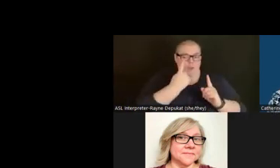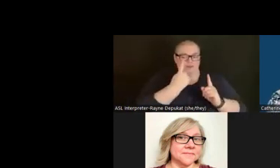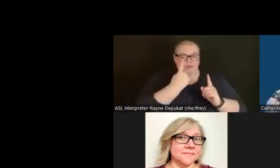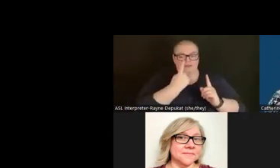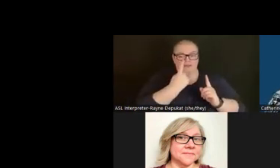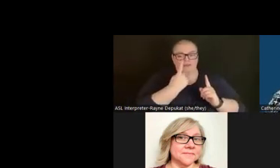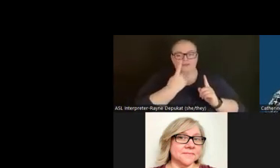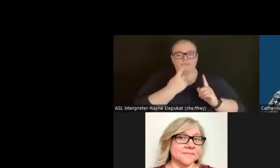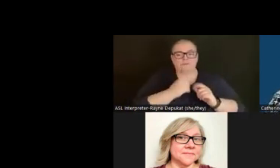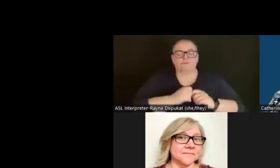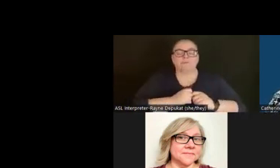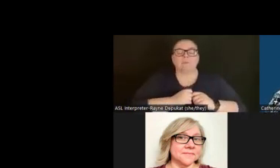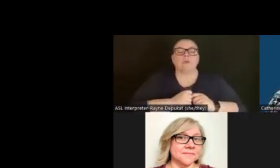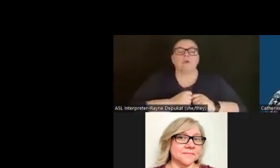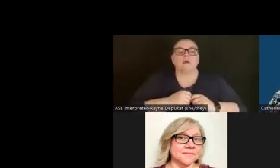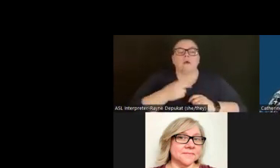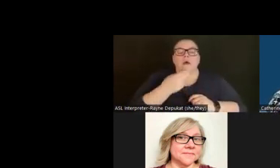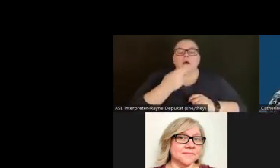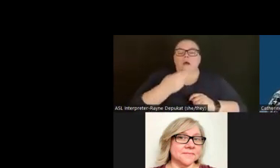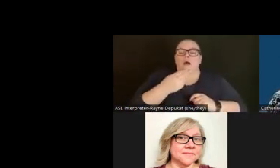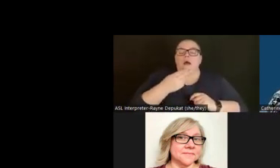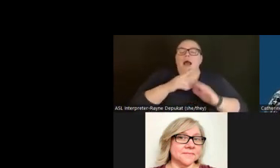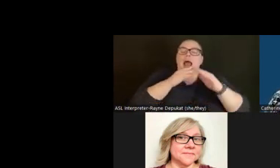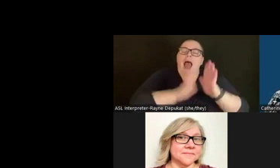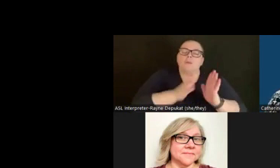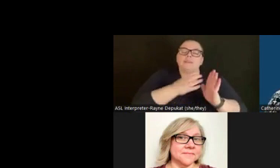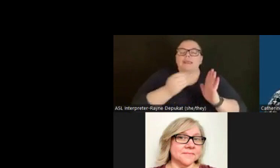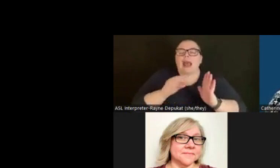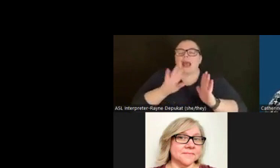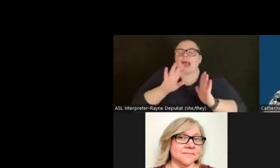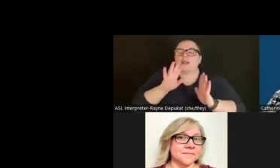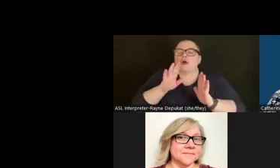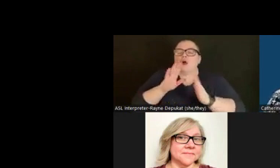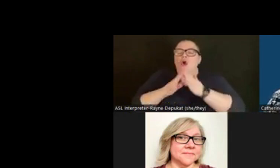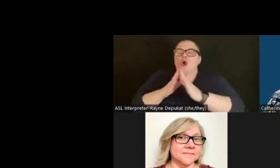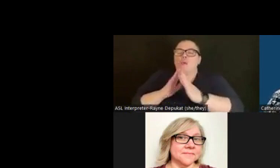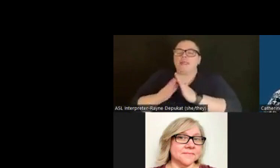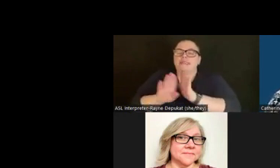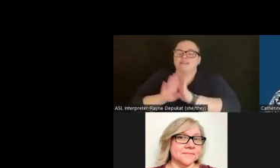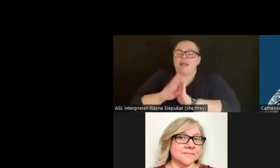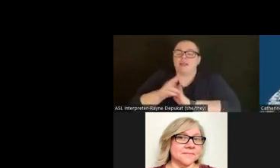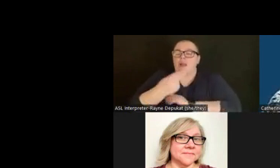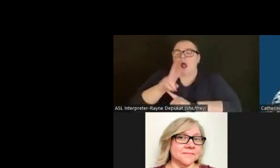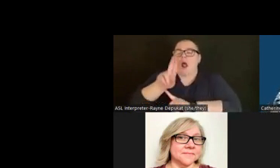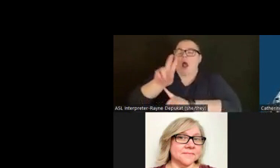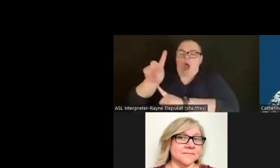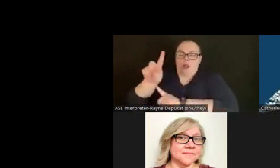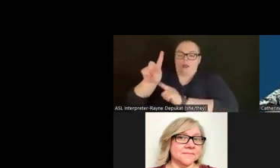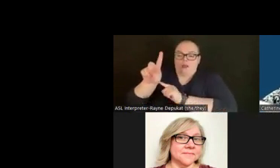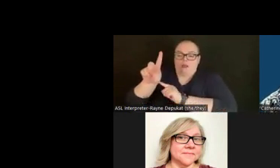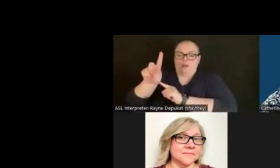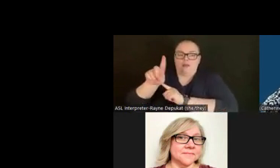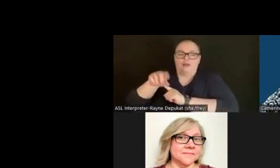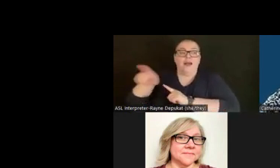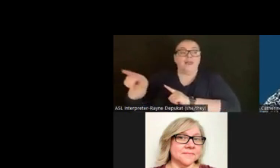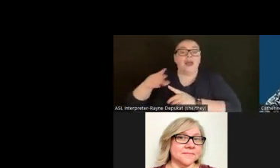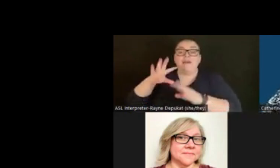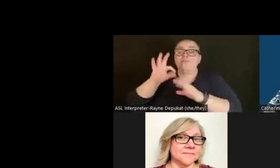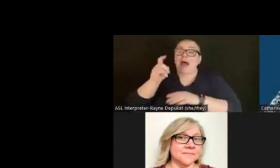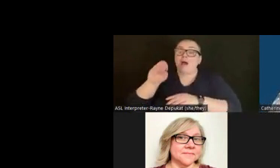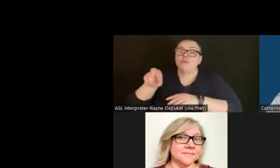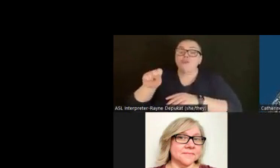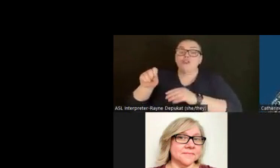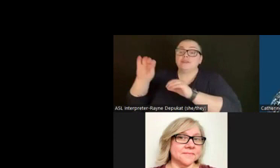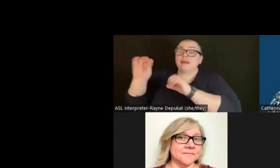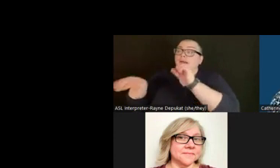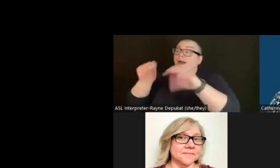We can think of HUD, Housing and Urban Development, as the voucher fairy that goes around scattering vouchers to